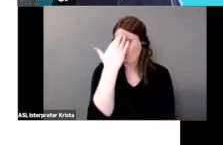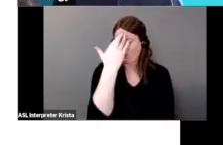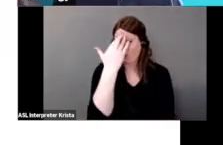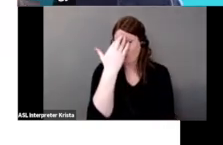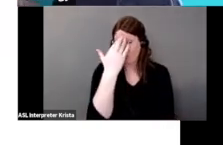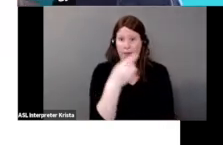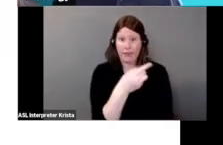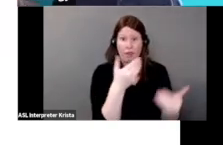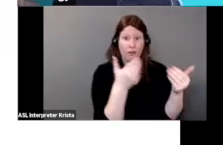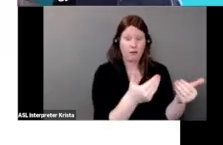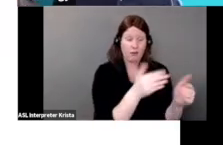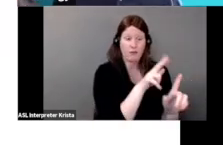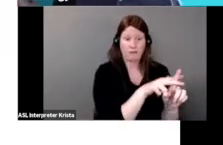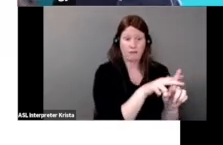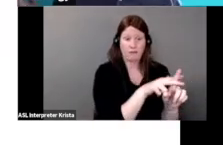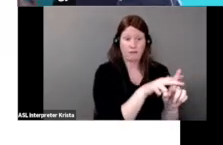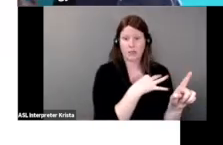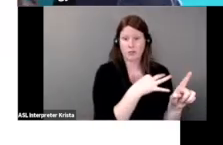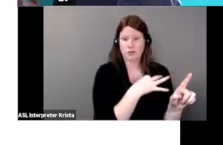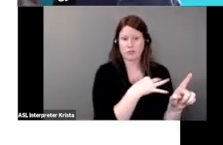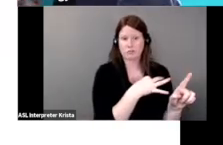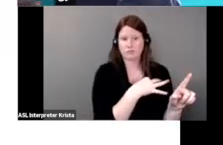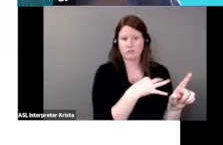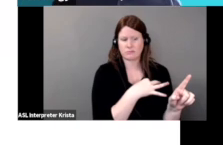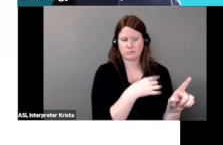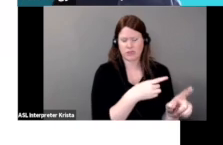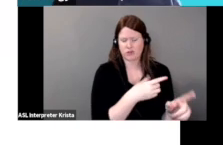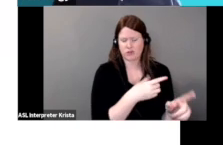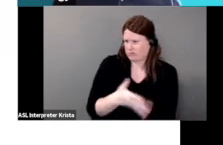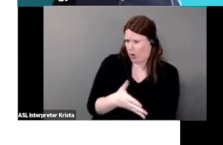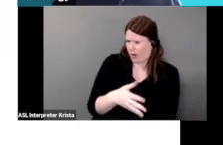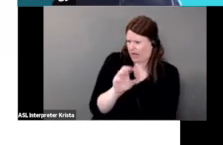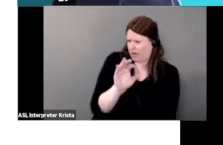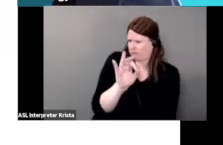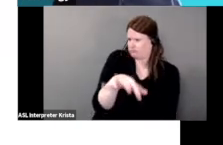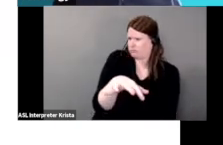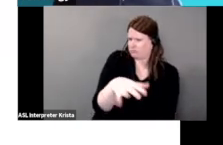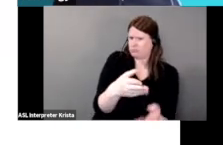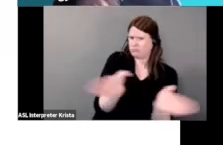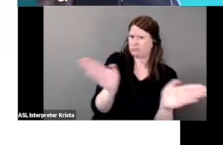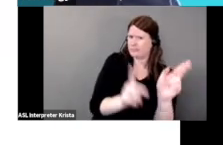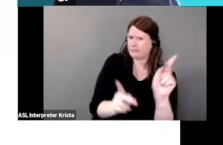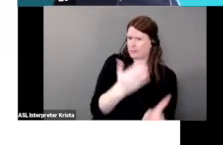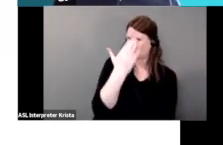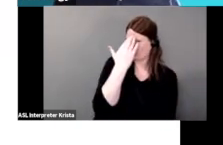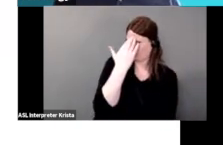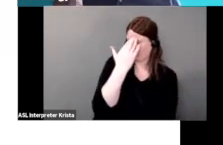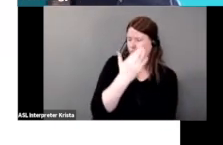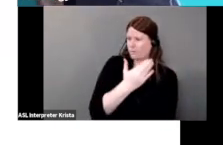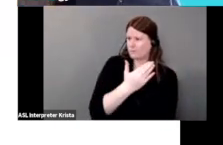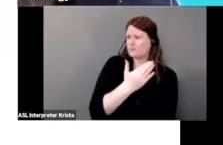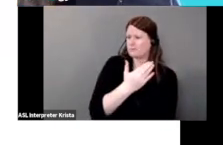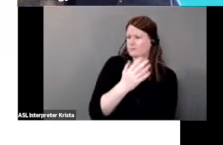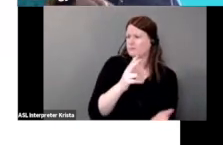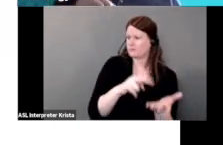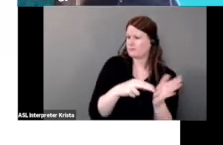say, well, it was in the public, and so that prior art can be asserted against their